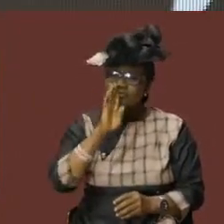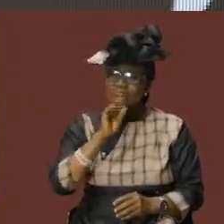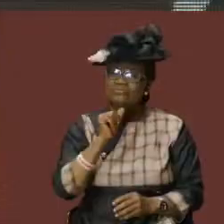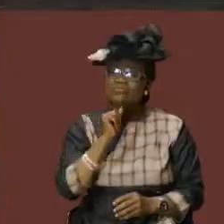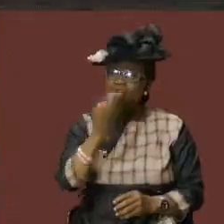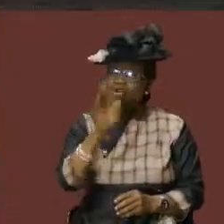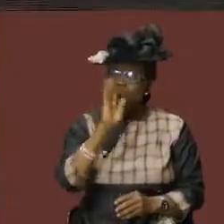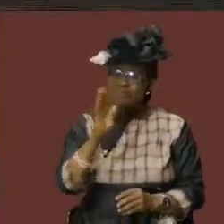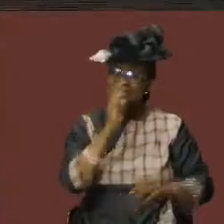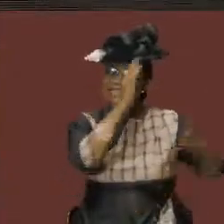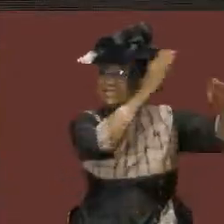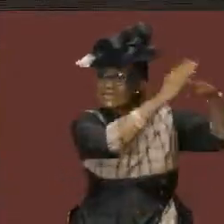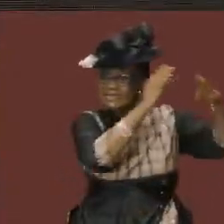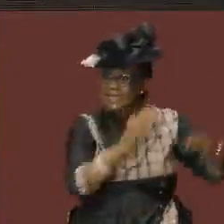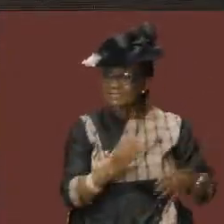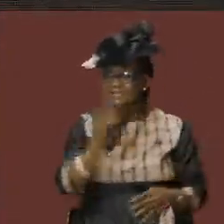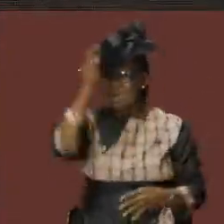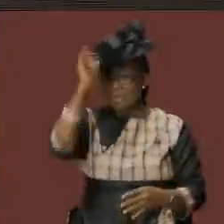by sickness.